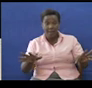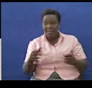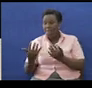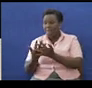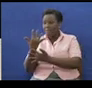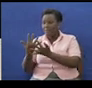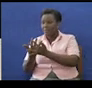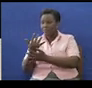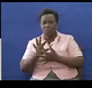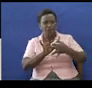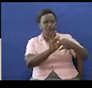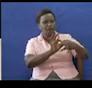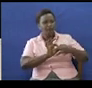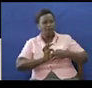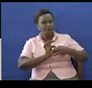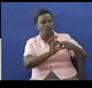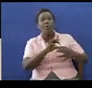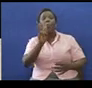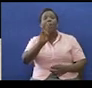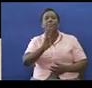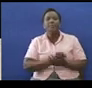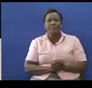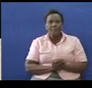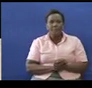water supply and vegetation.